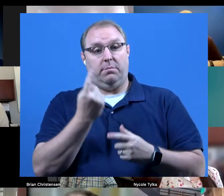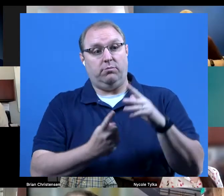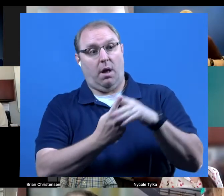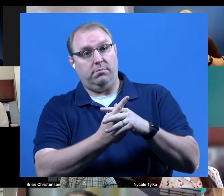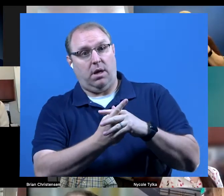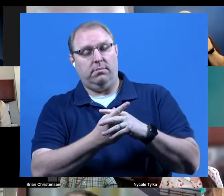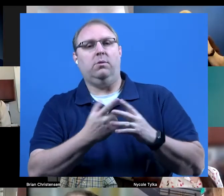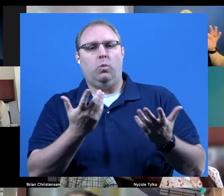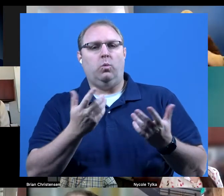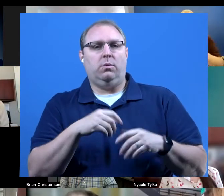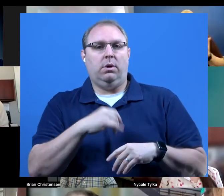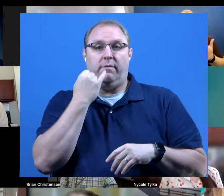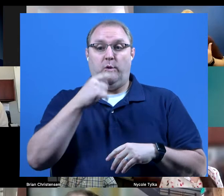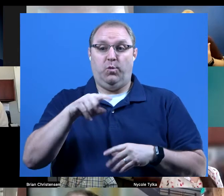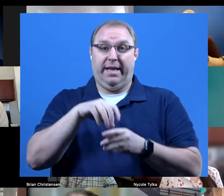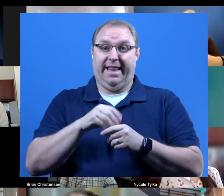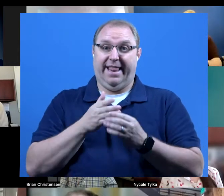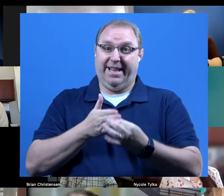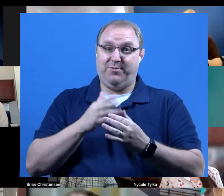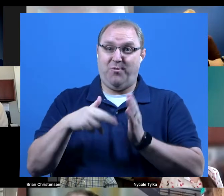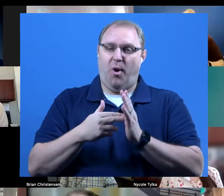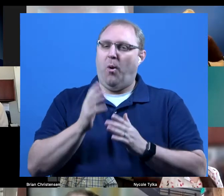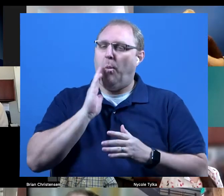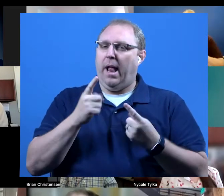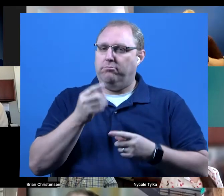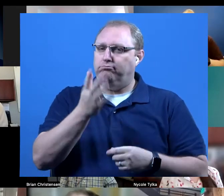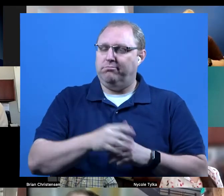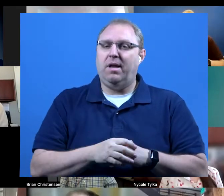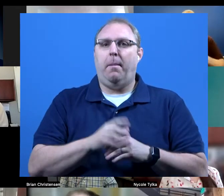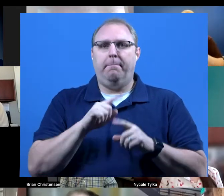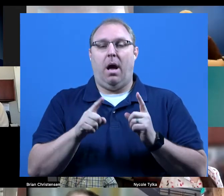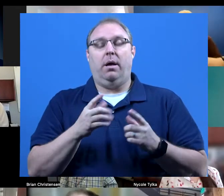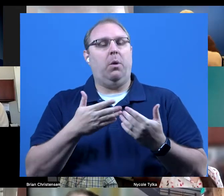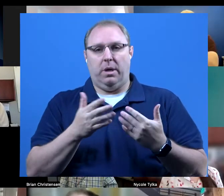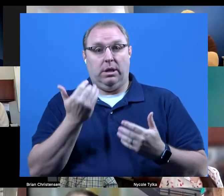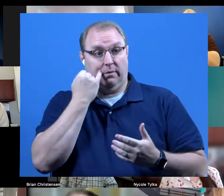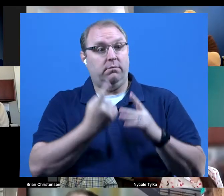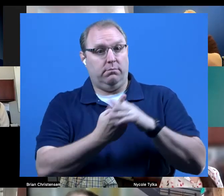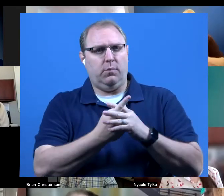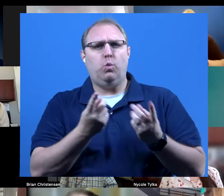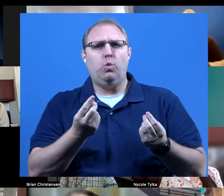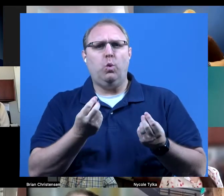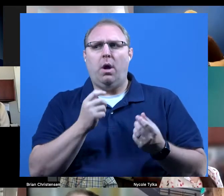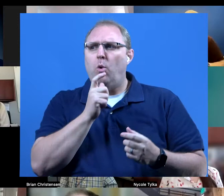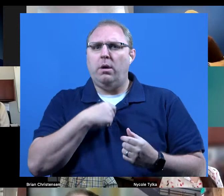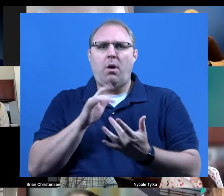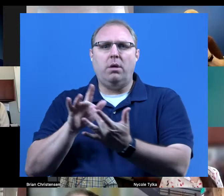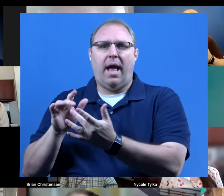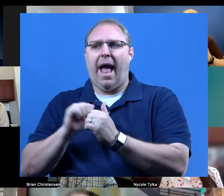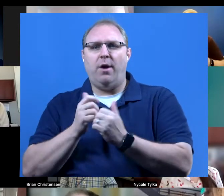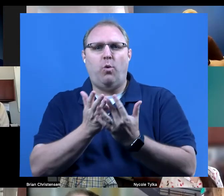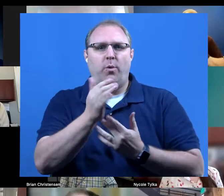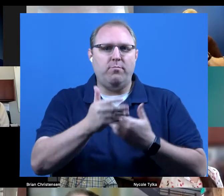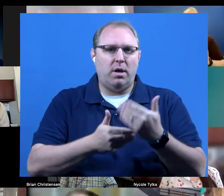are important for you to follow, so that when these things happen, and if you spend any time in leadership, they are going to happen, you'll